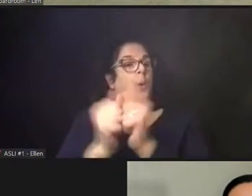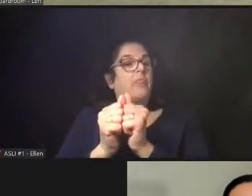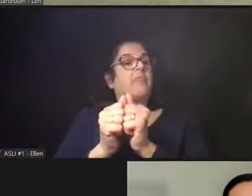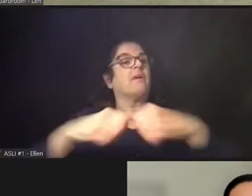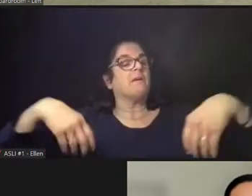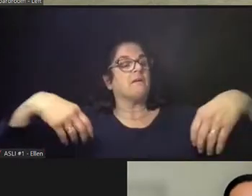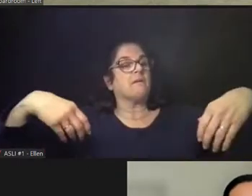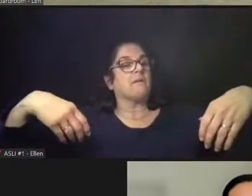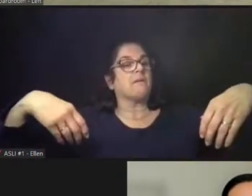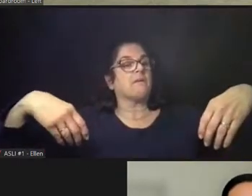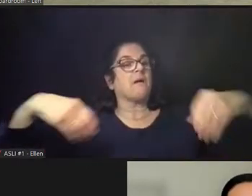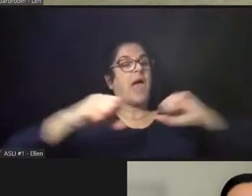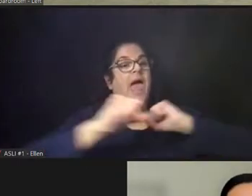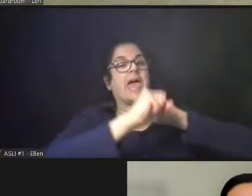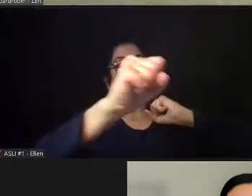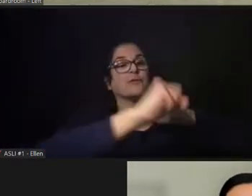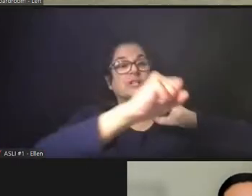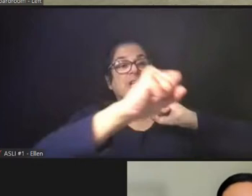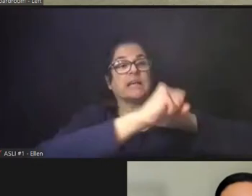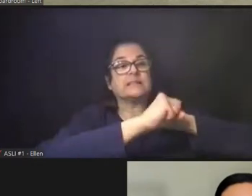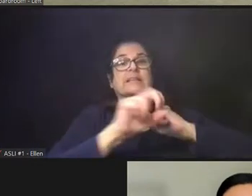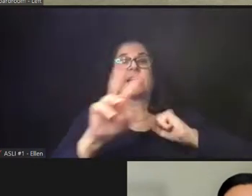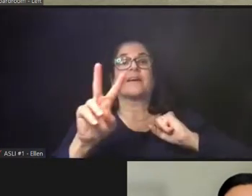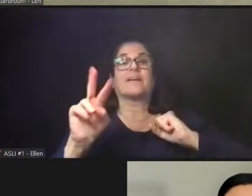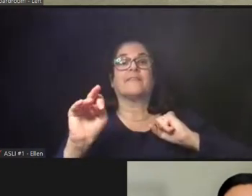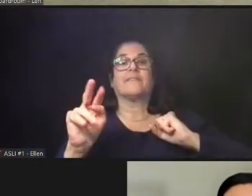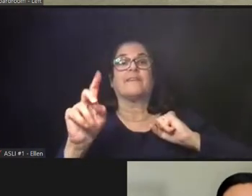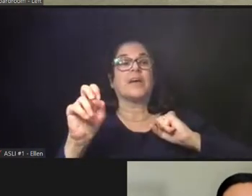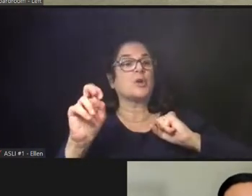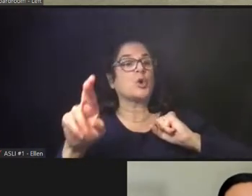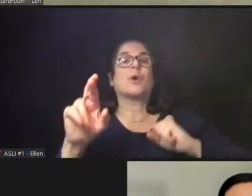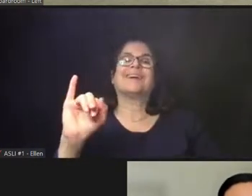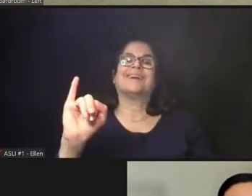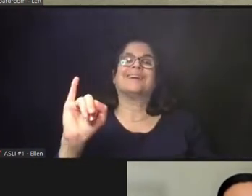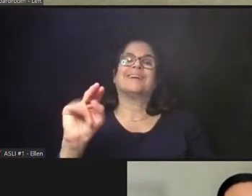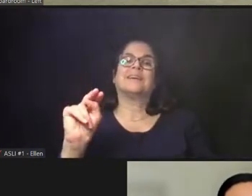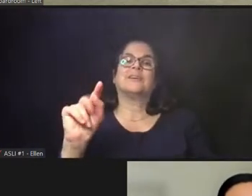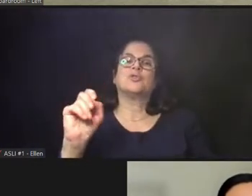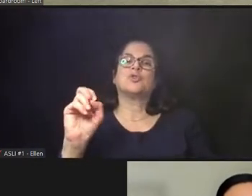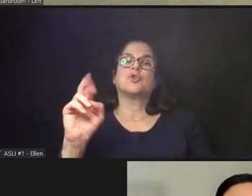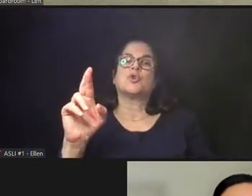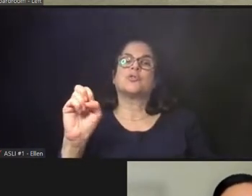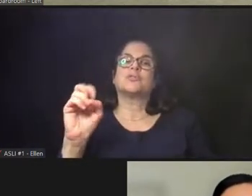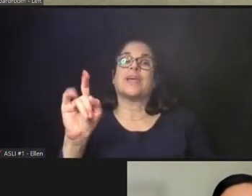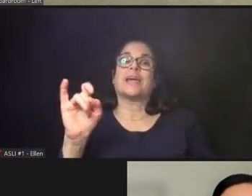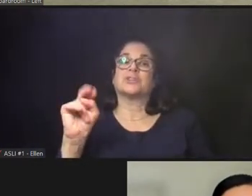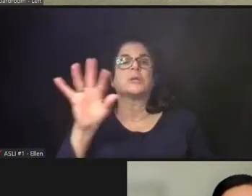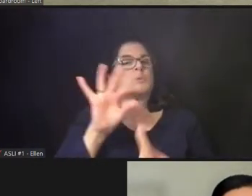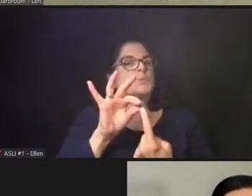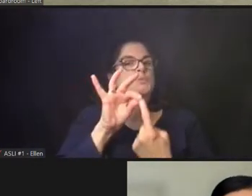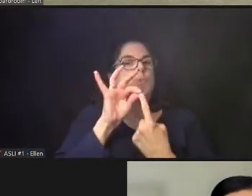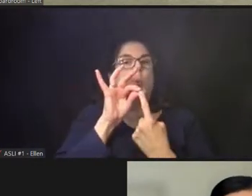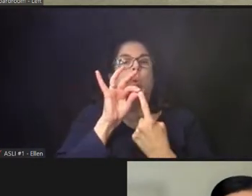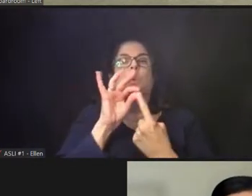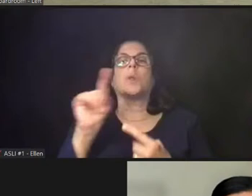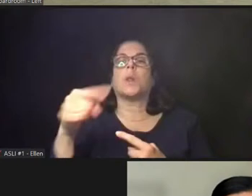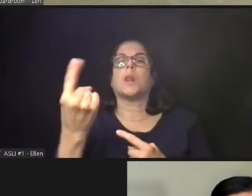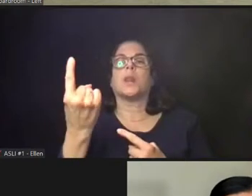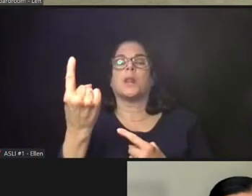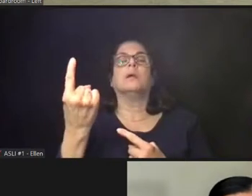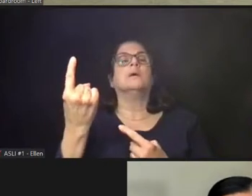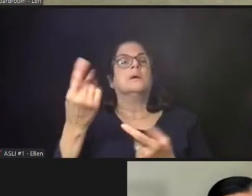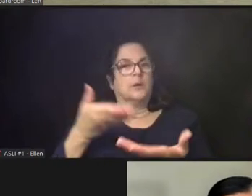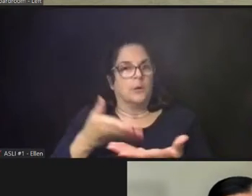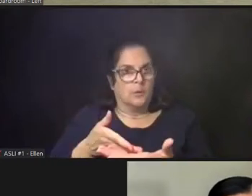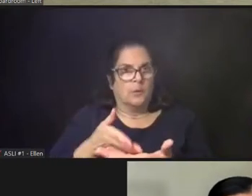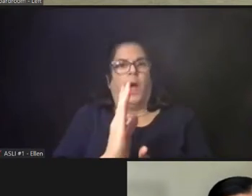sell advertising on the kiosks. Intersection, which has exclusive rights to sell advertising in CTA stations, has acknowledged the